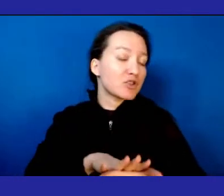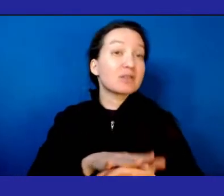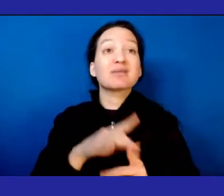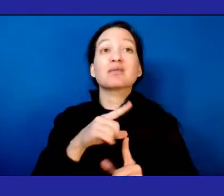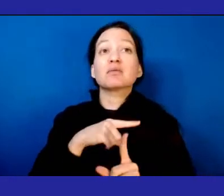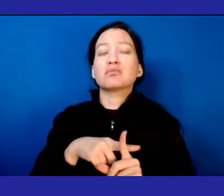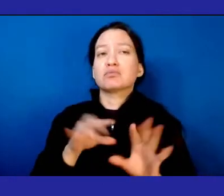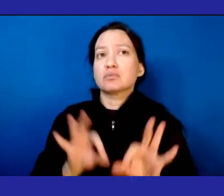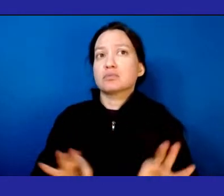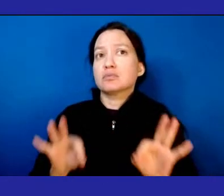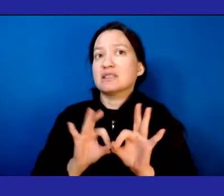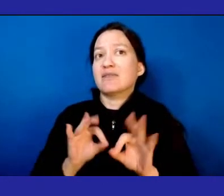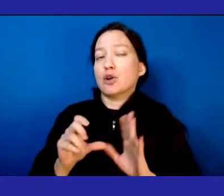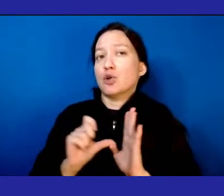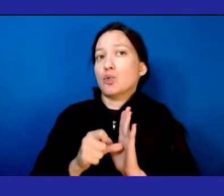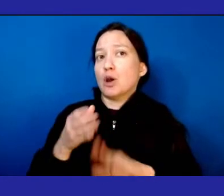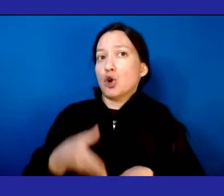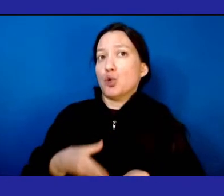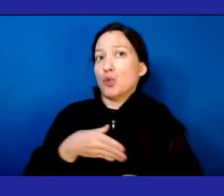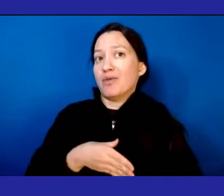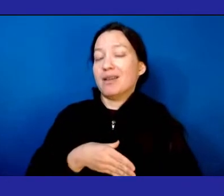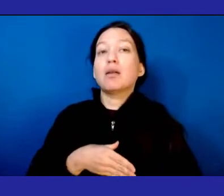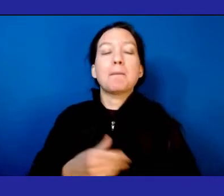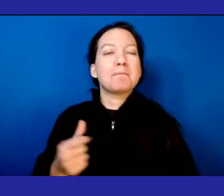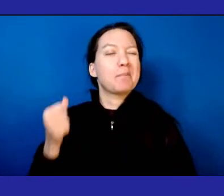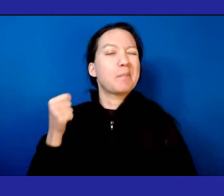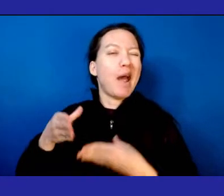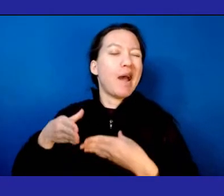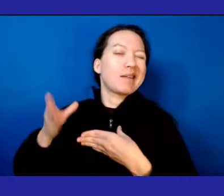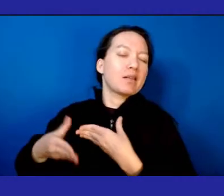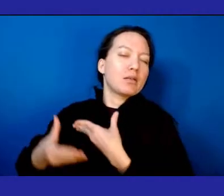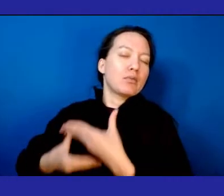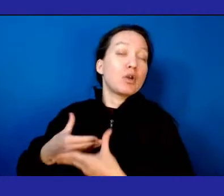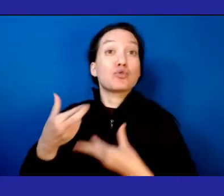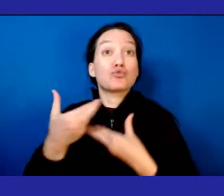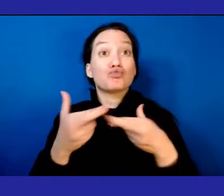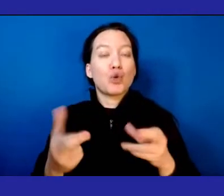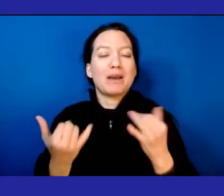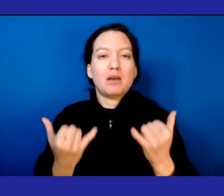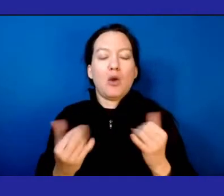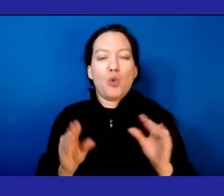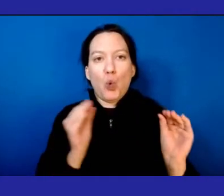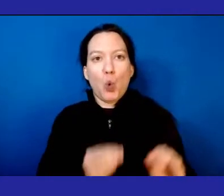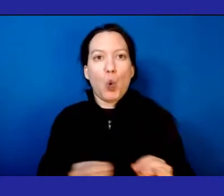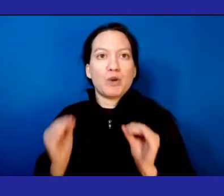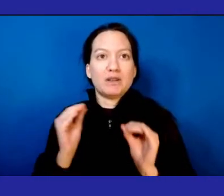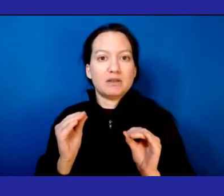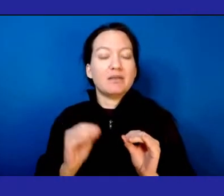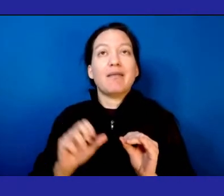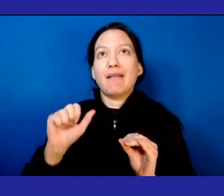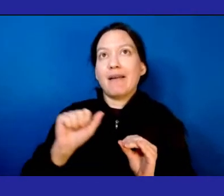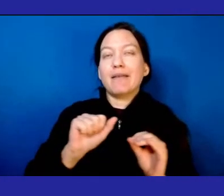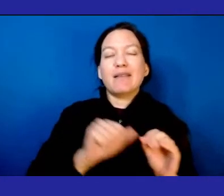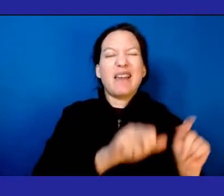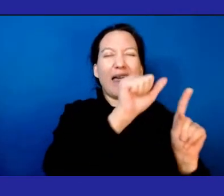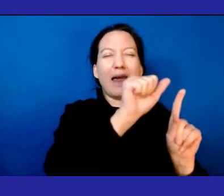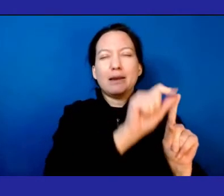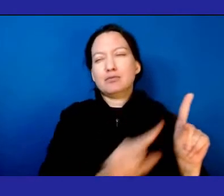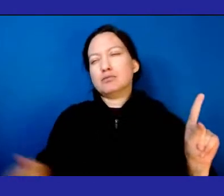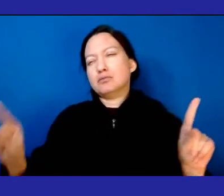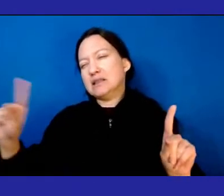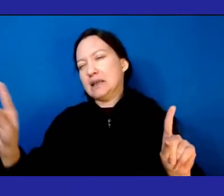significant improvement to back-end processes. The room is now organized, alphabetized, and consistently